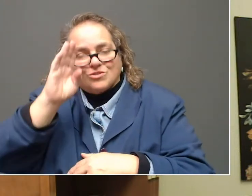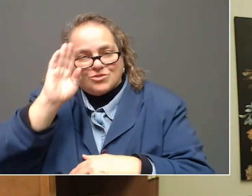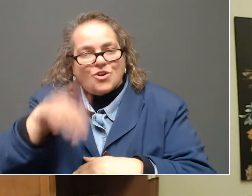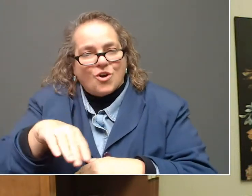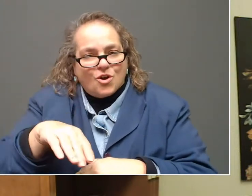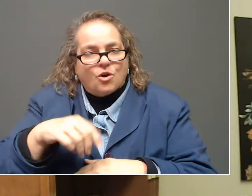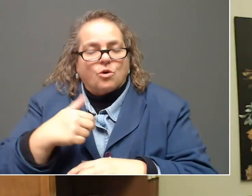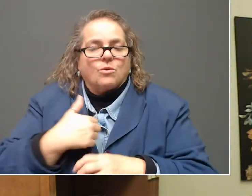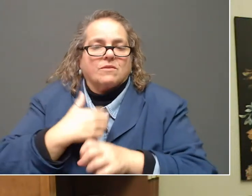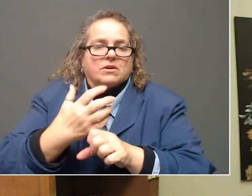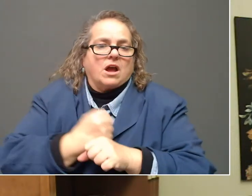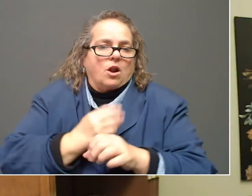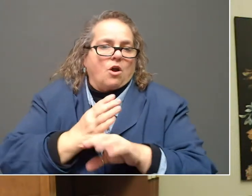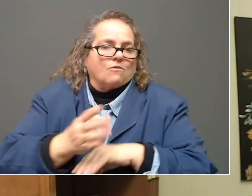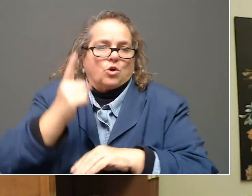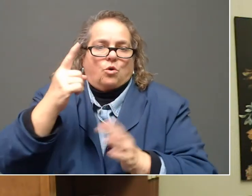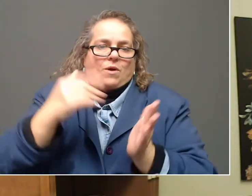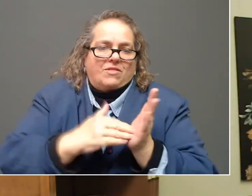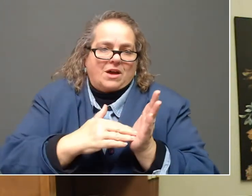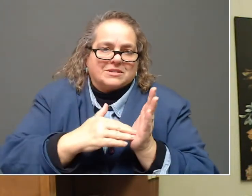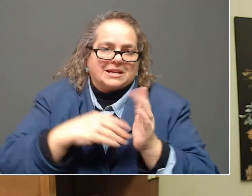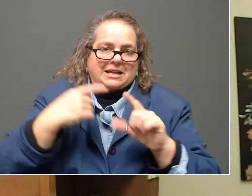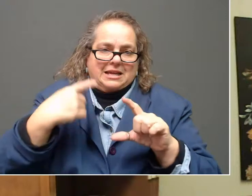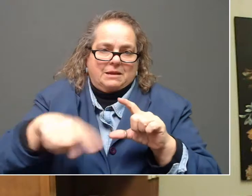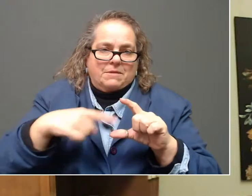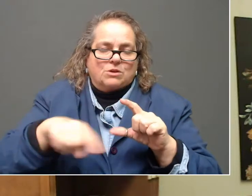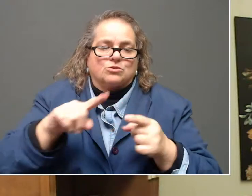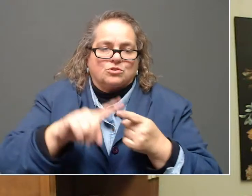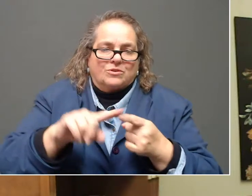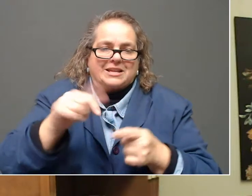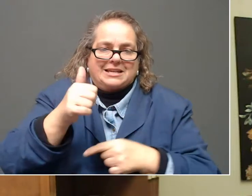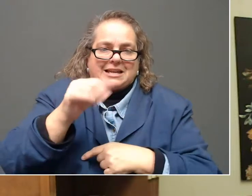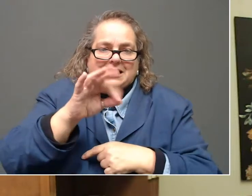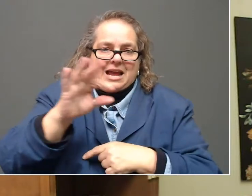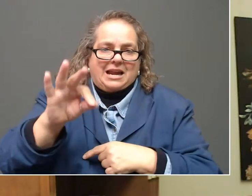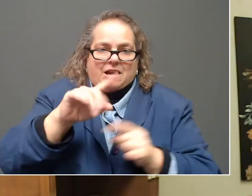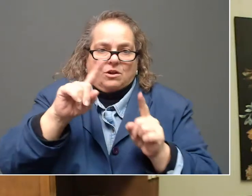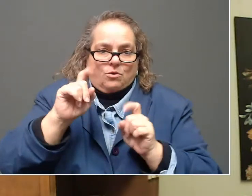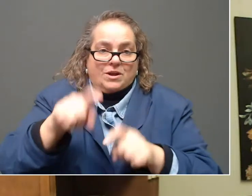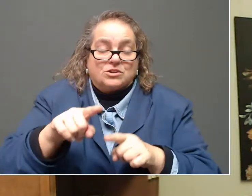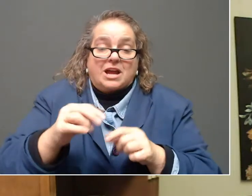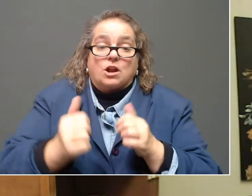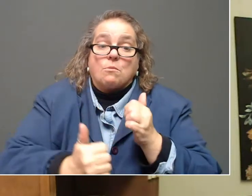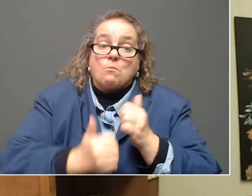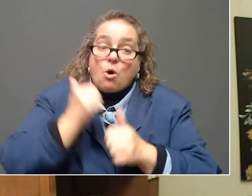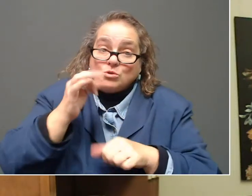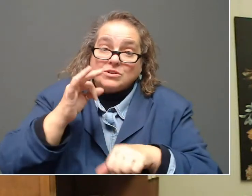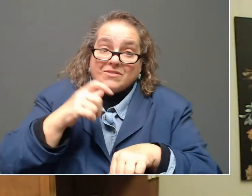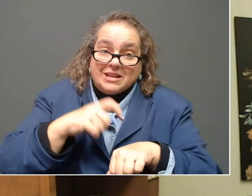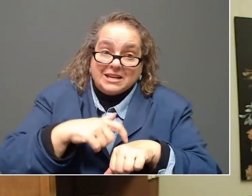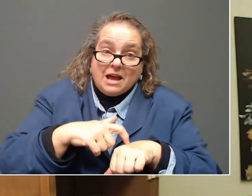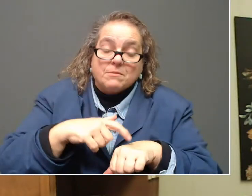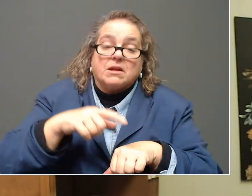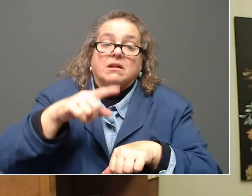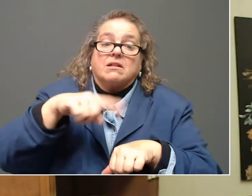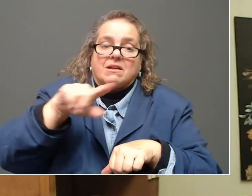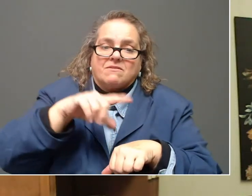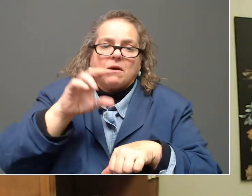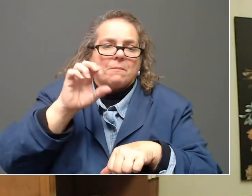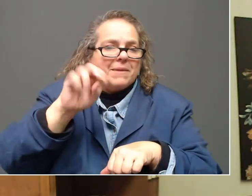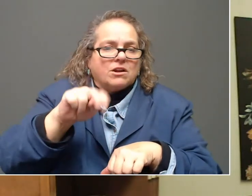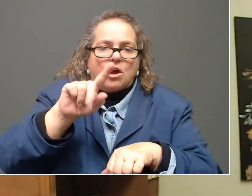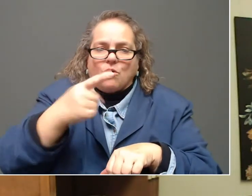we have thousands of people this year who drew UI for the first time. So we know you're not used to seeing